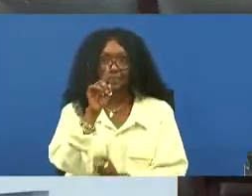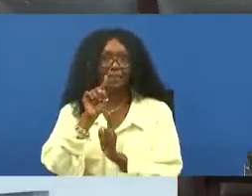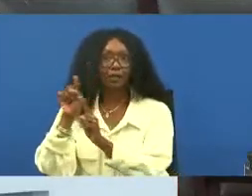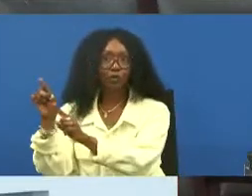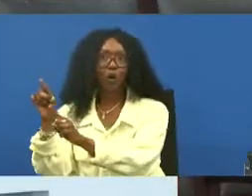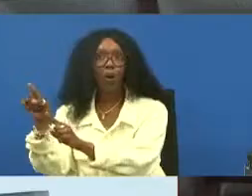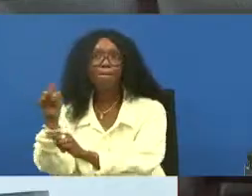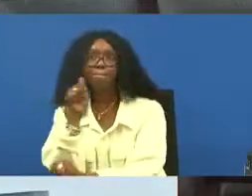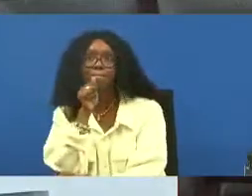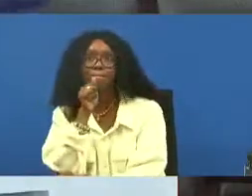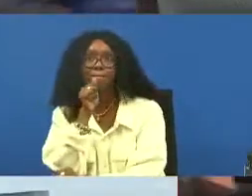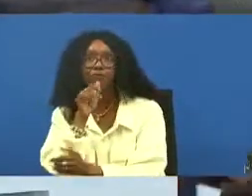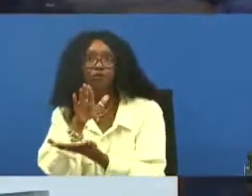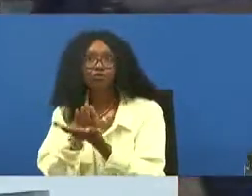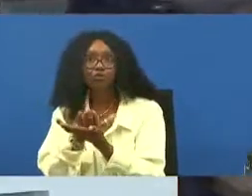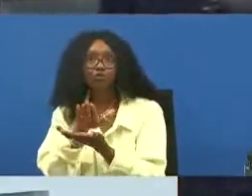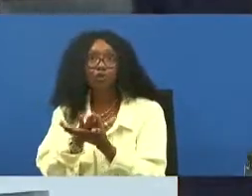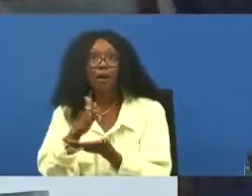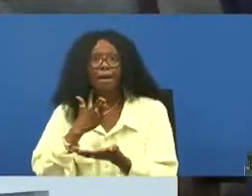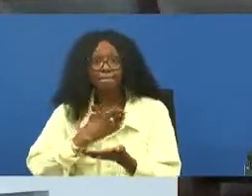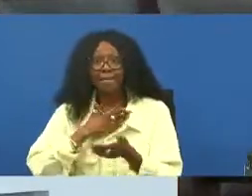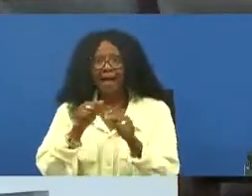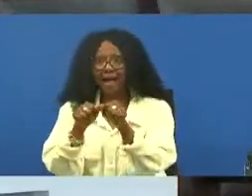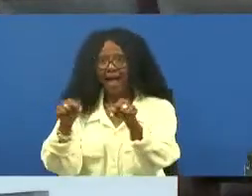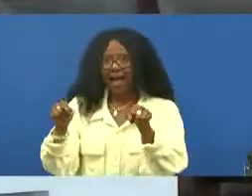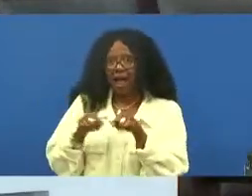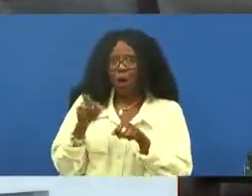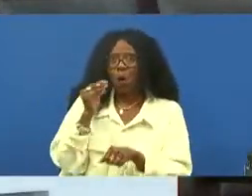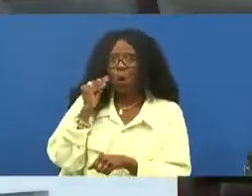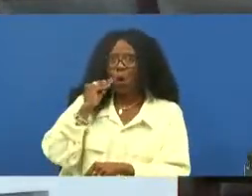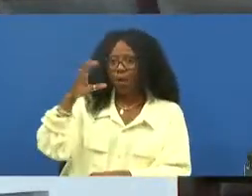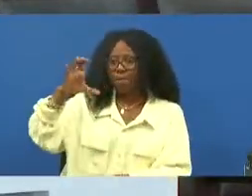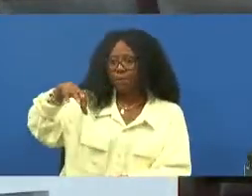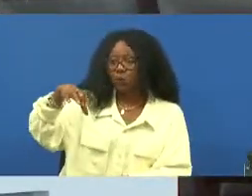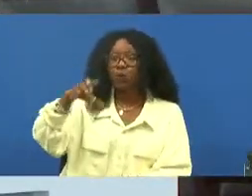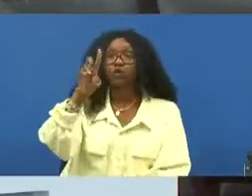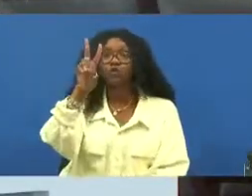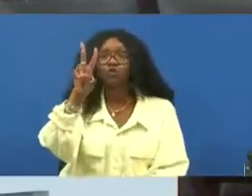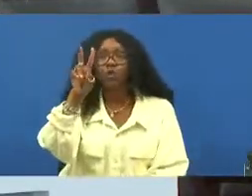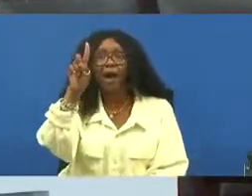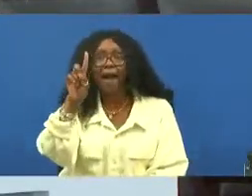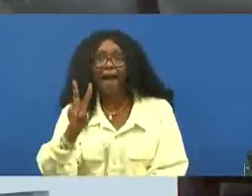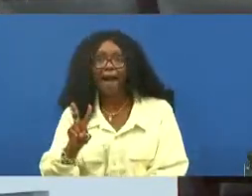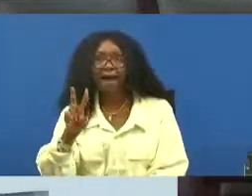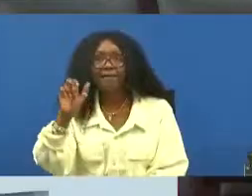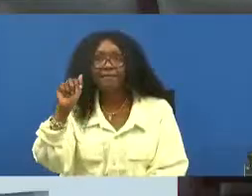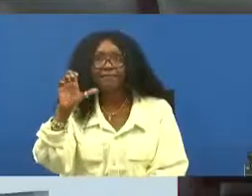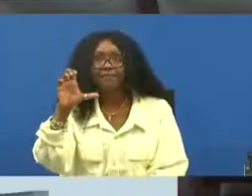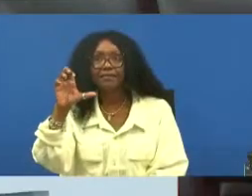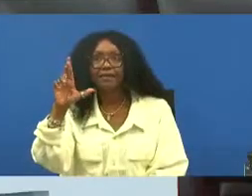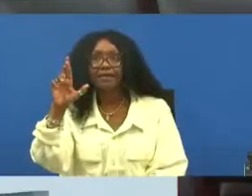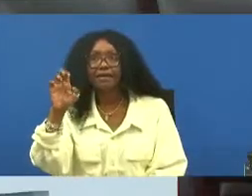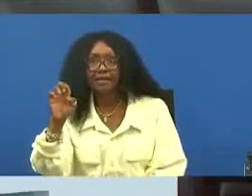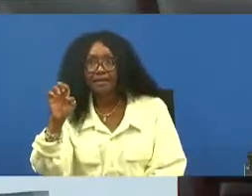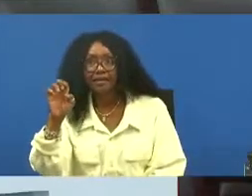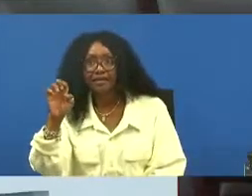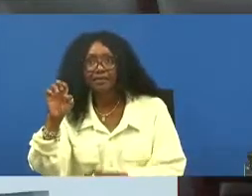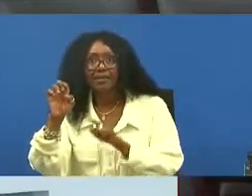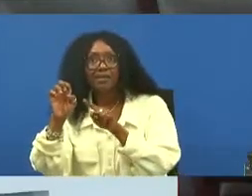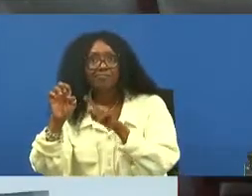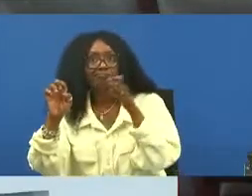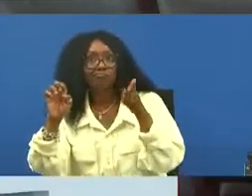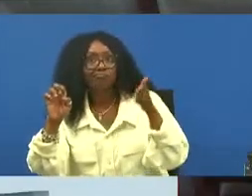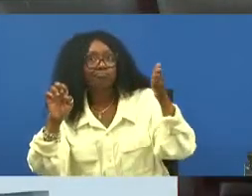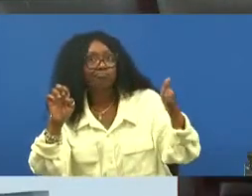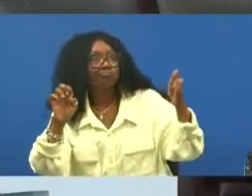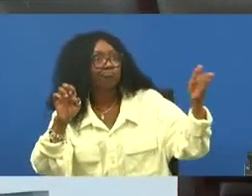My lot is 2.5 acres, and most everybody on my street is from 2.5 to 4 acres,